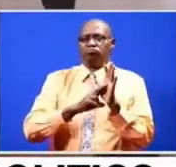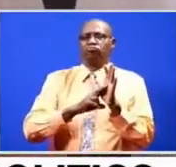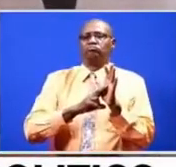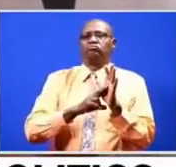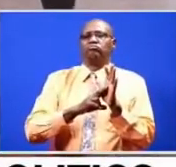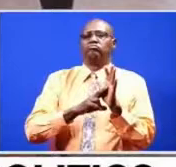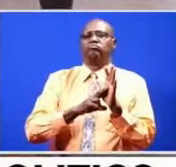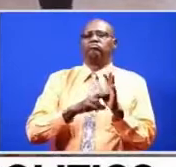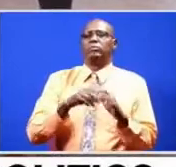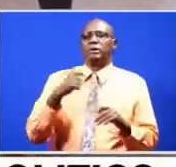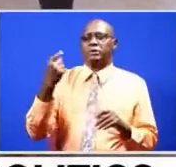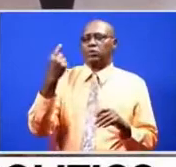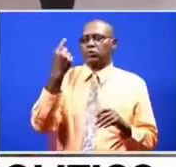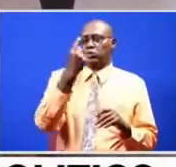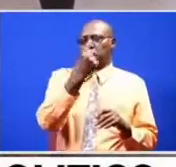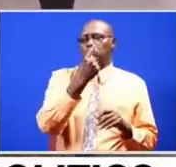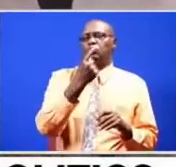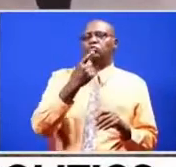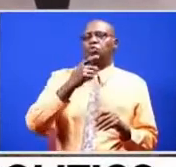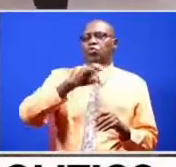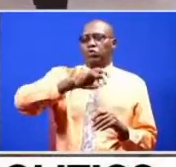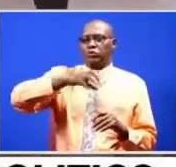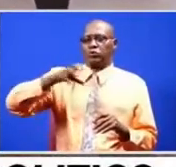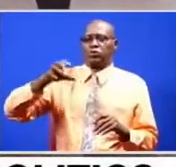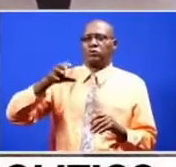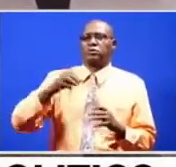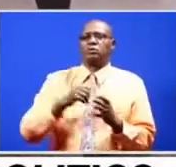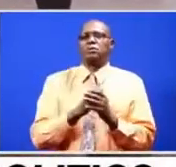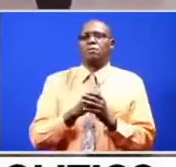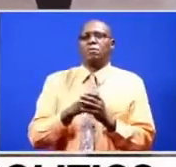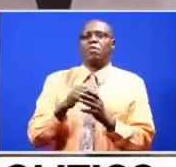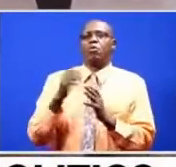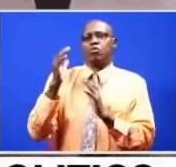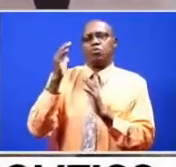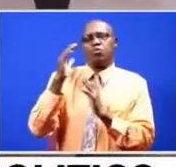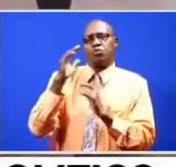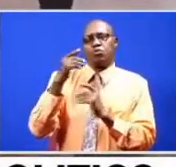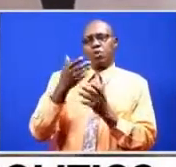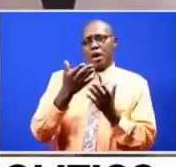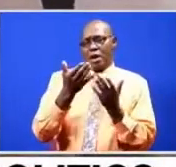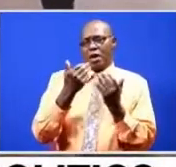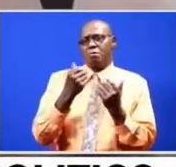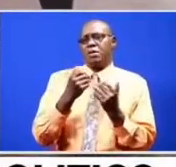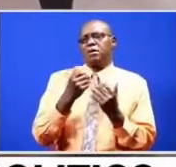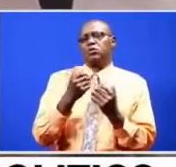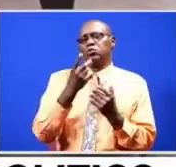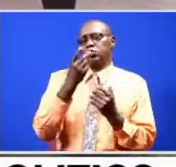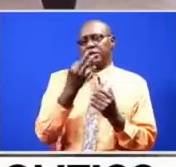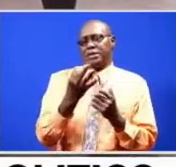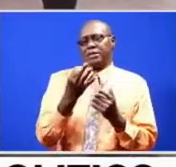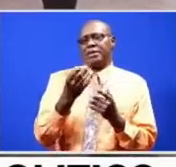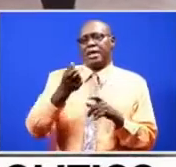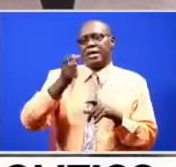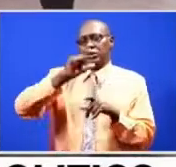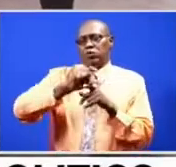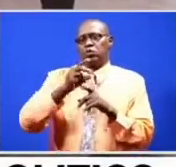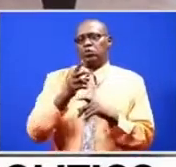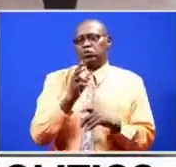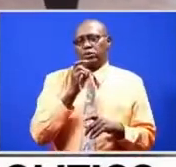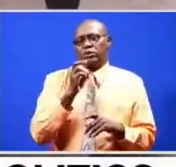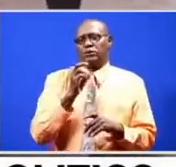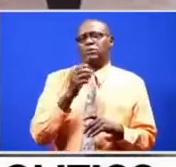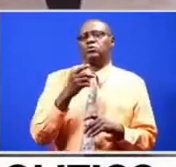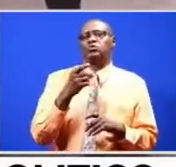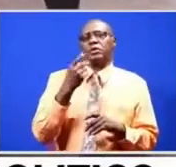constituencies. And we are looking forward to retention of the 23, an additional 20. So we are looking at